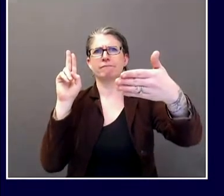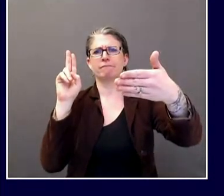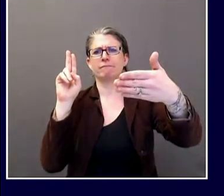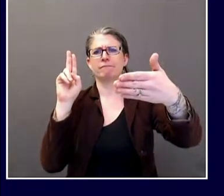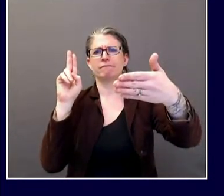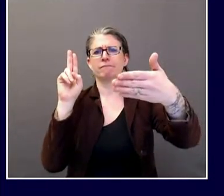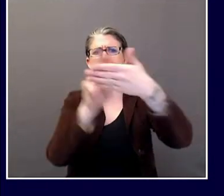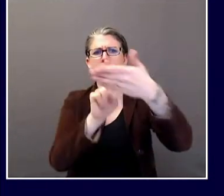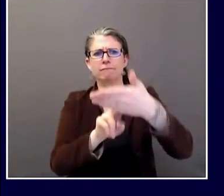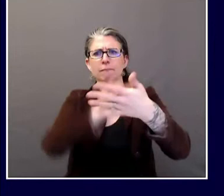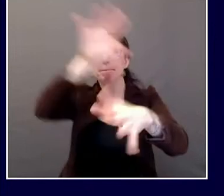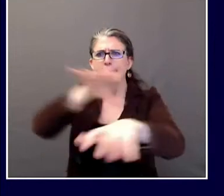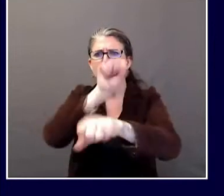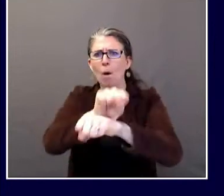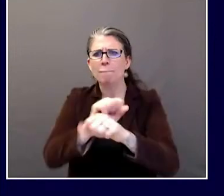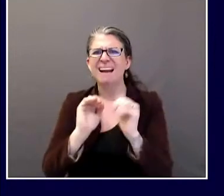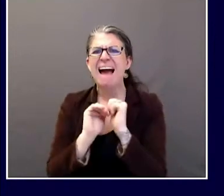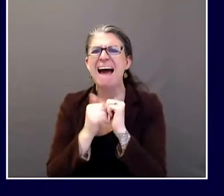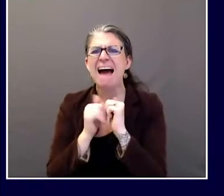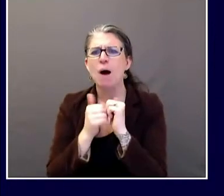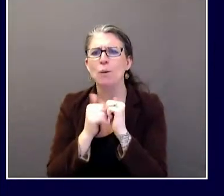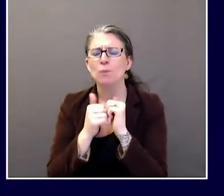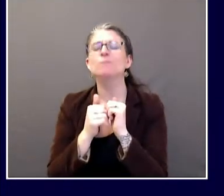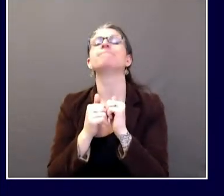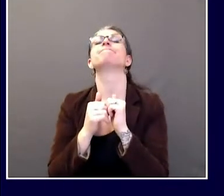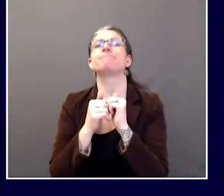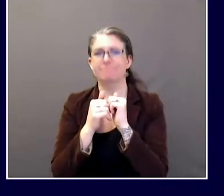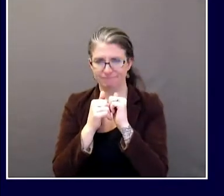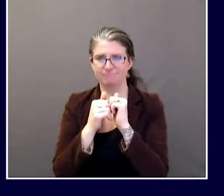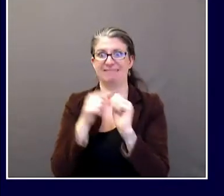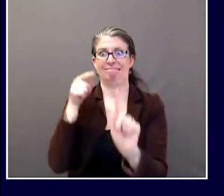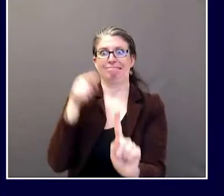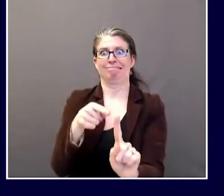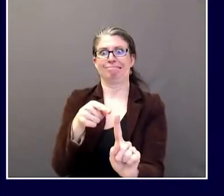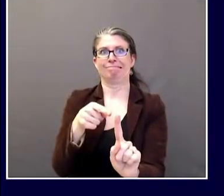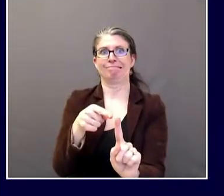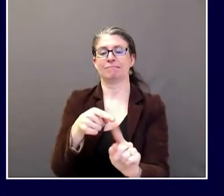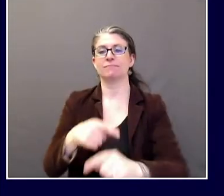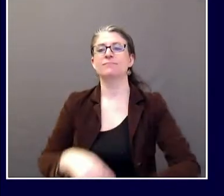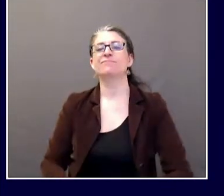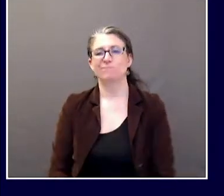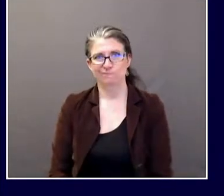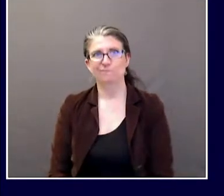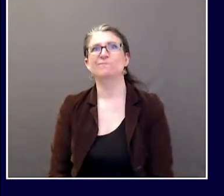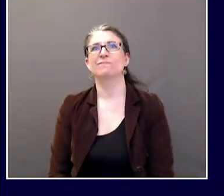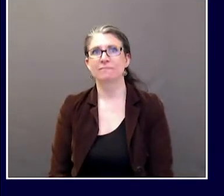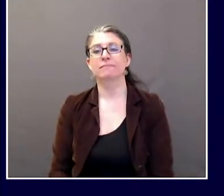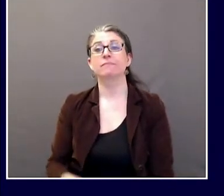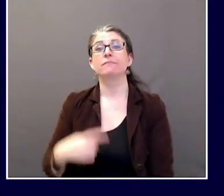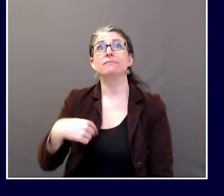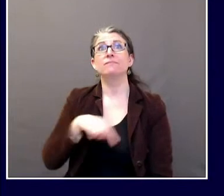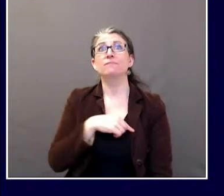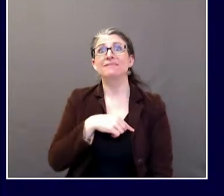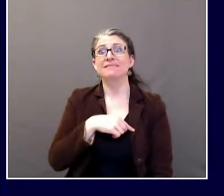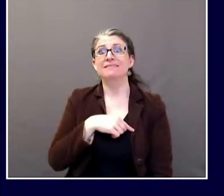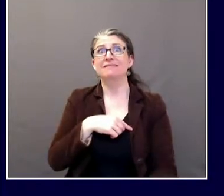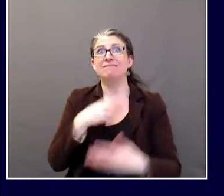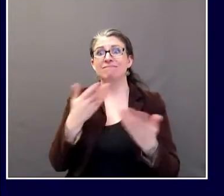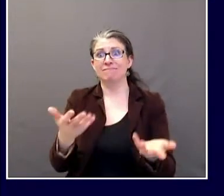got to coordinate across multiple sites, different systems, different electronic medical records, different types of